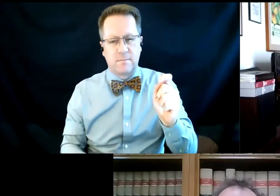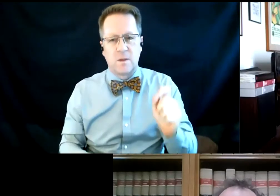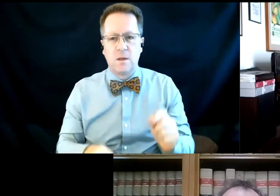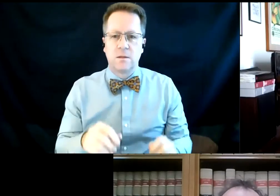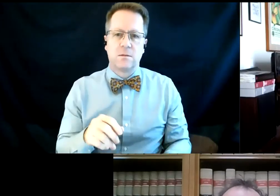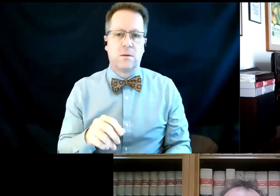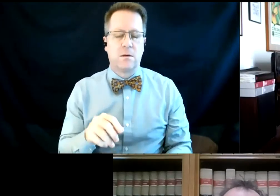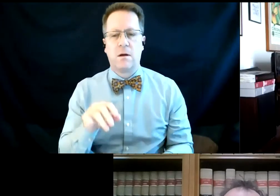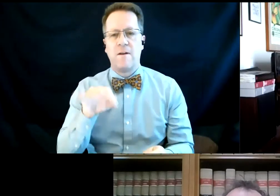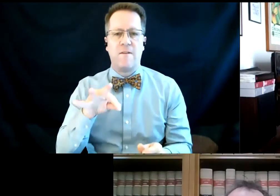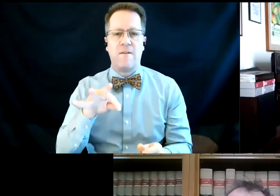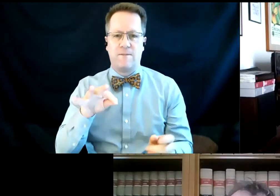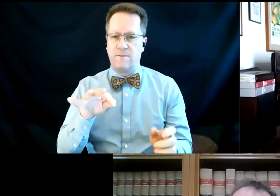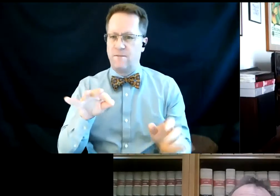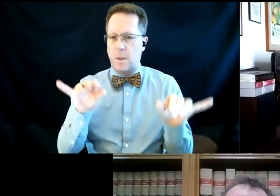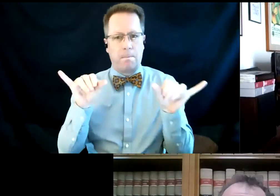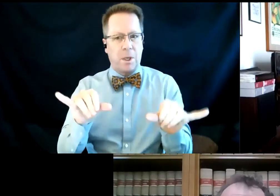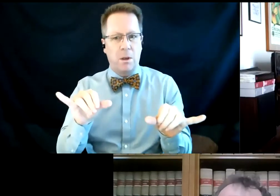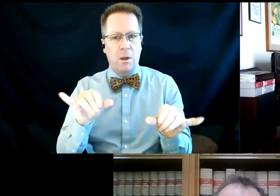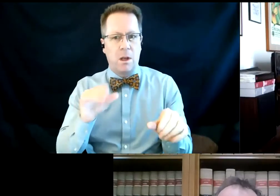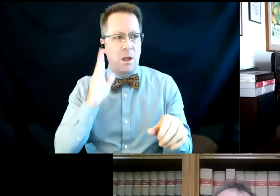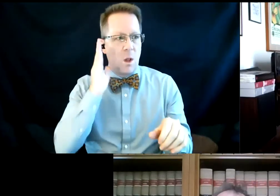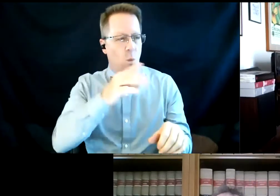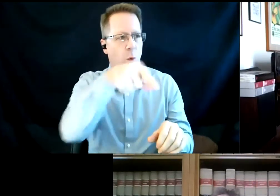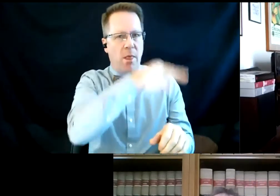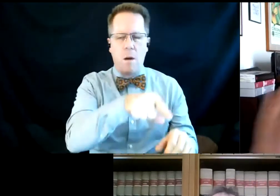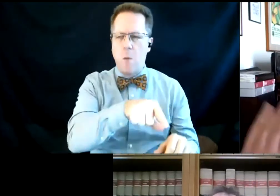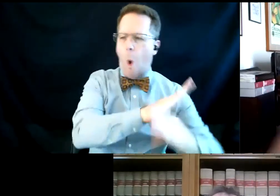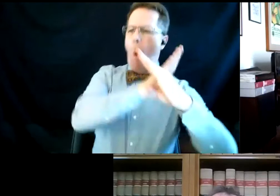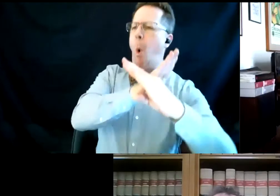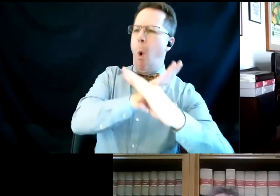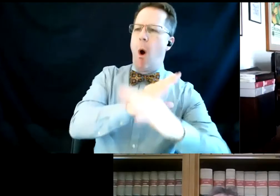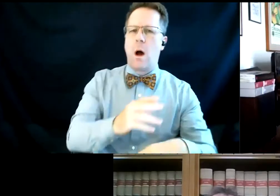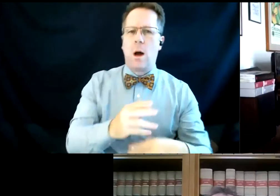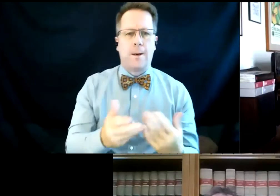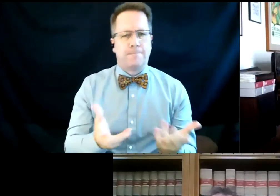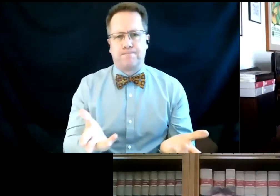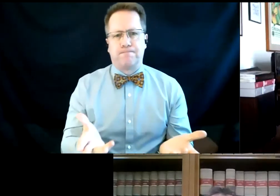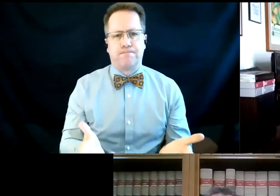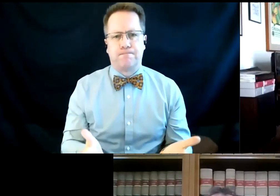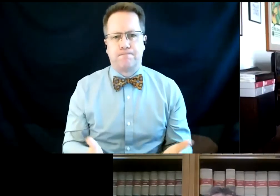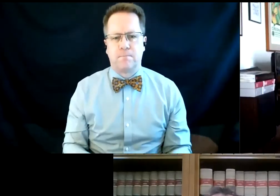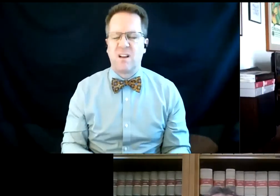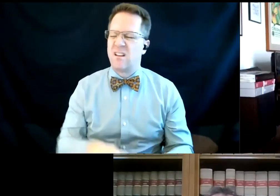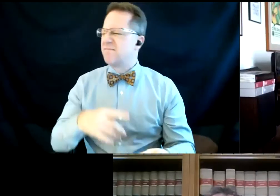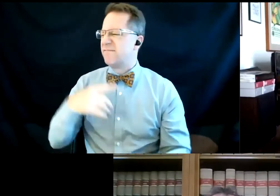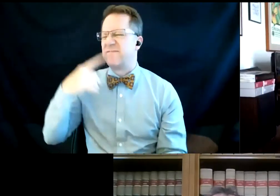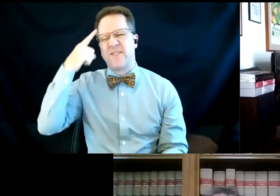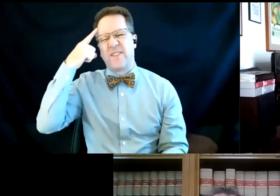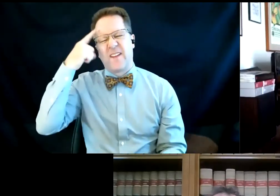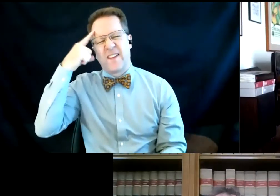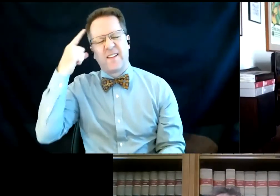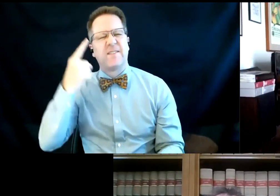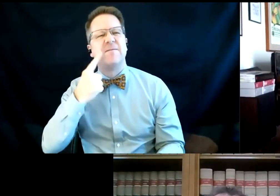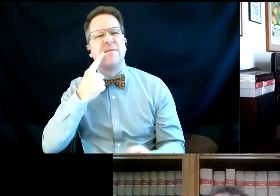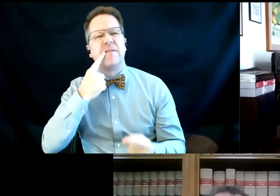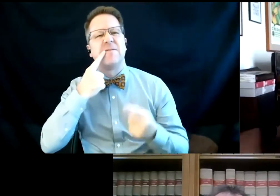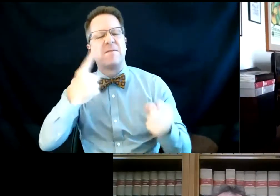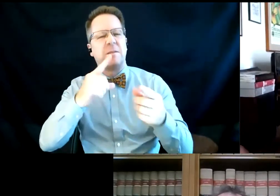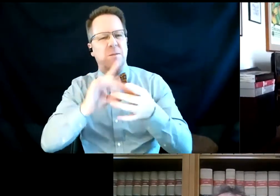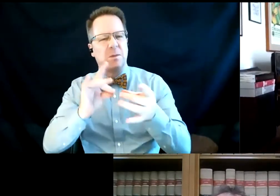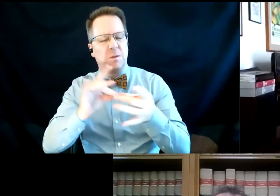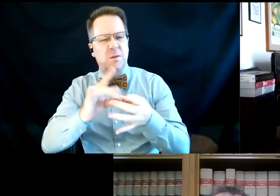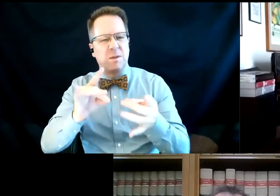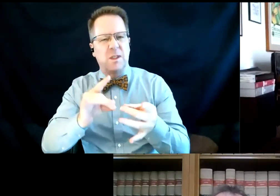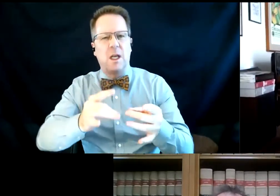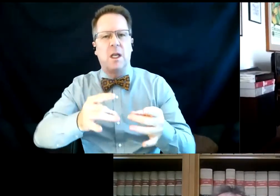way all that much, but only if we do. I think of that famous anecdote where Justice Powell was someone